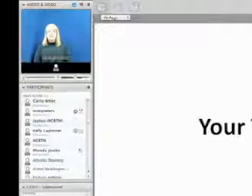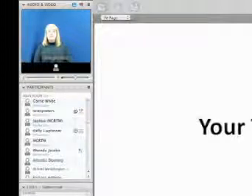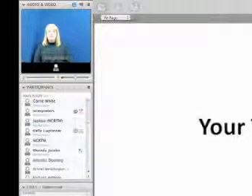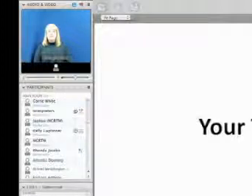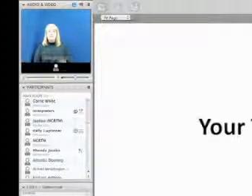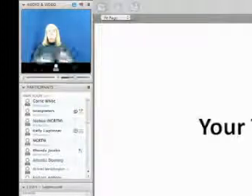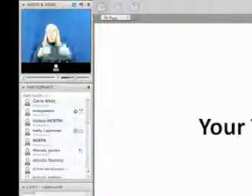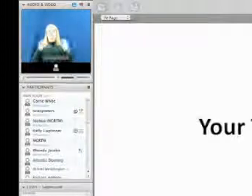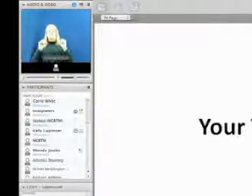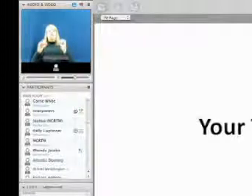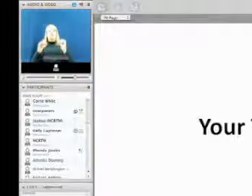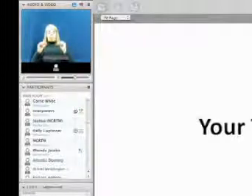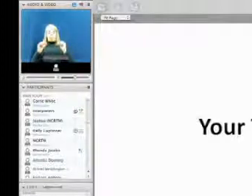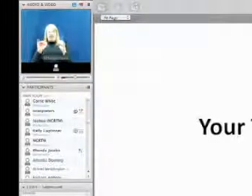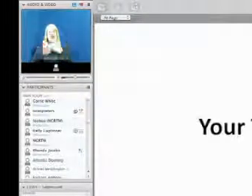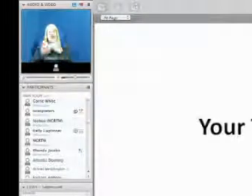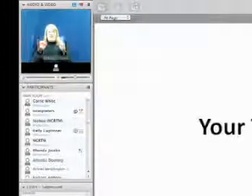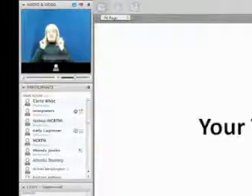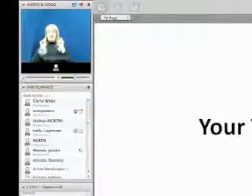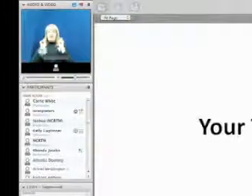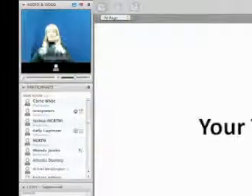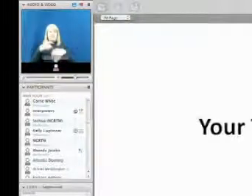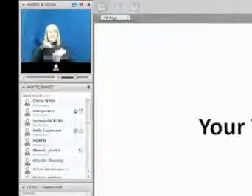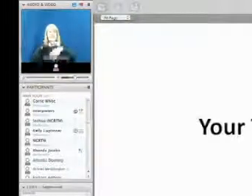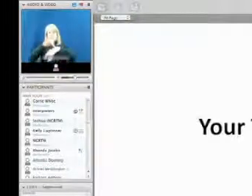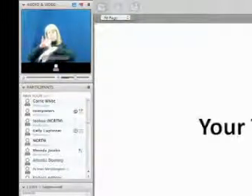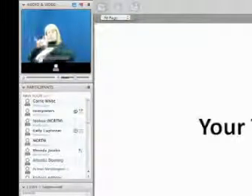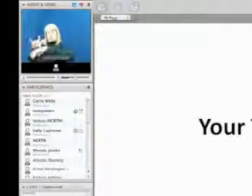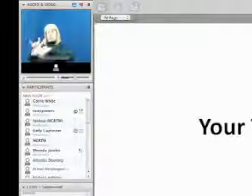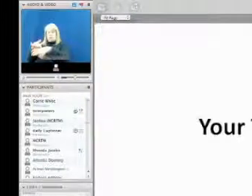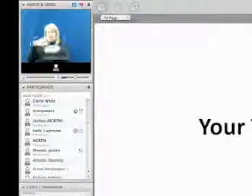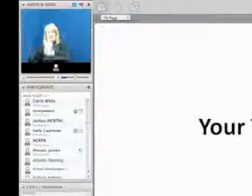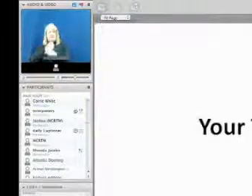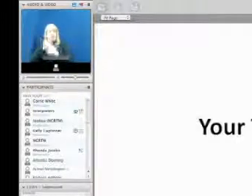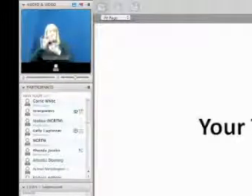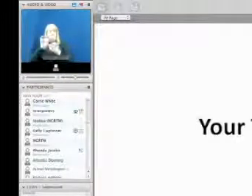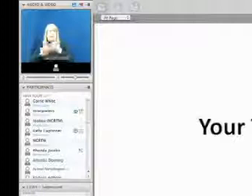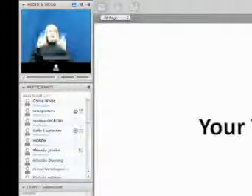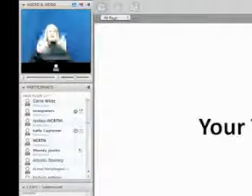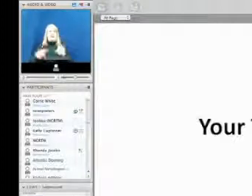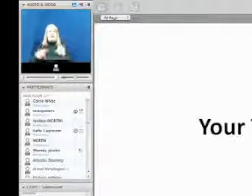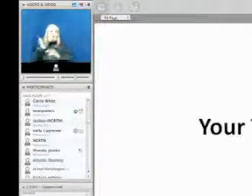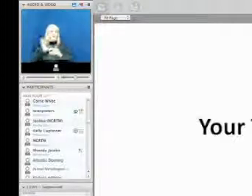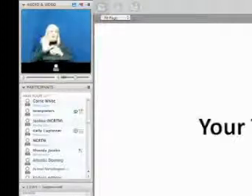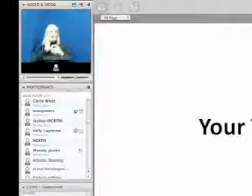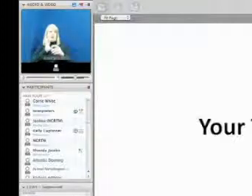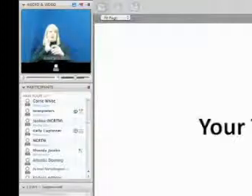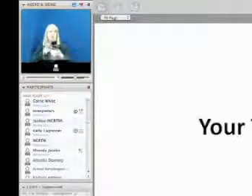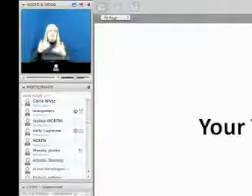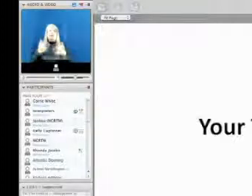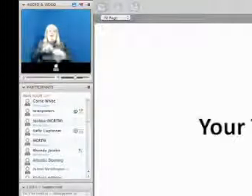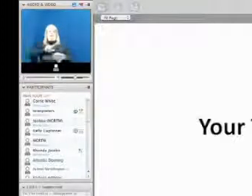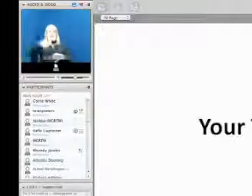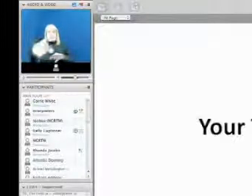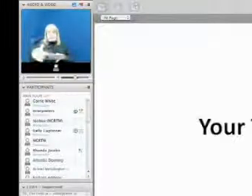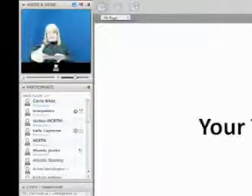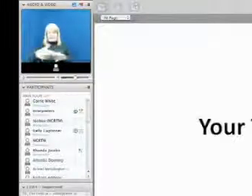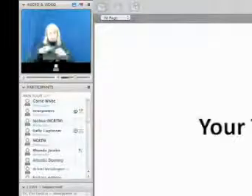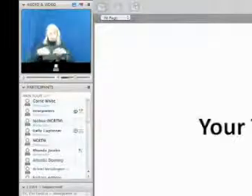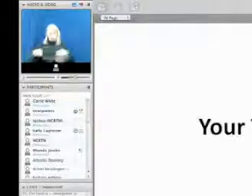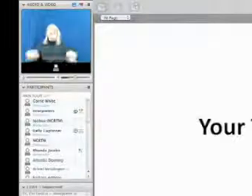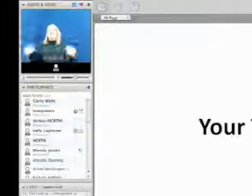Okay, so that was a very quick and dirty overview, and now it's your turn. So what you're going to be doing